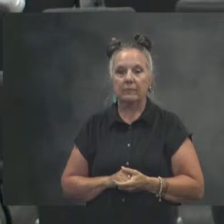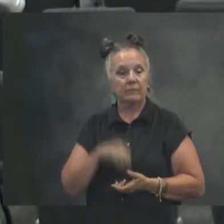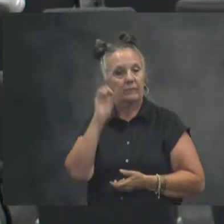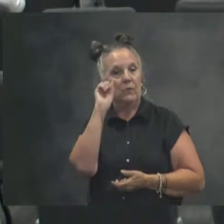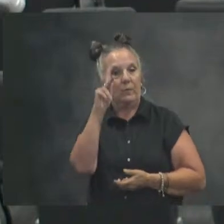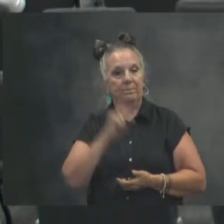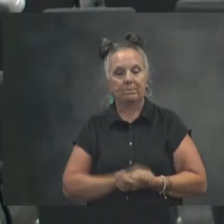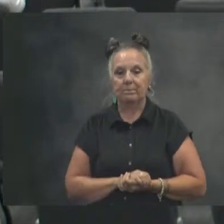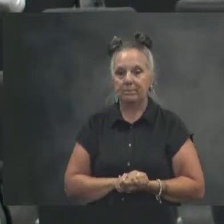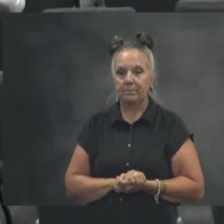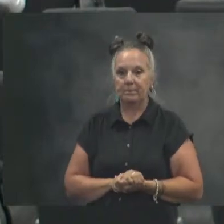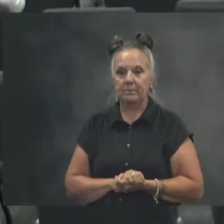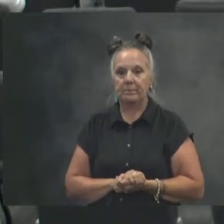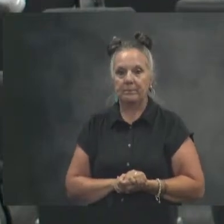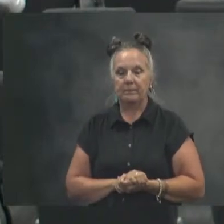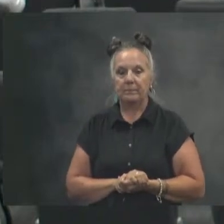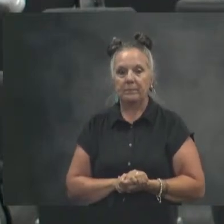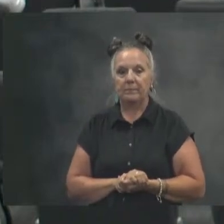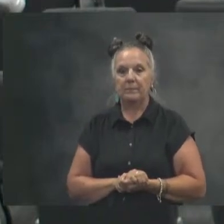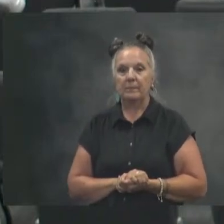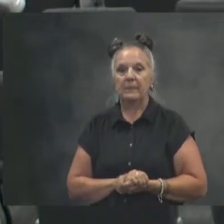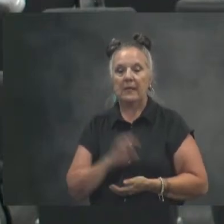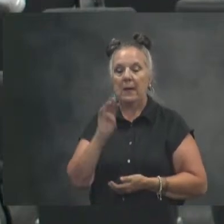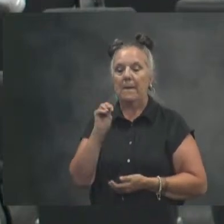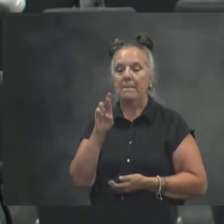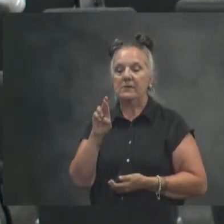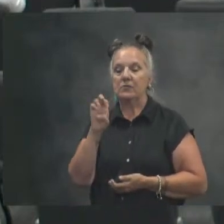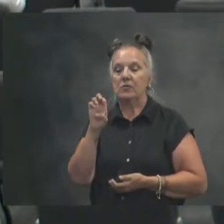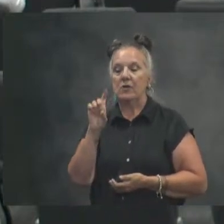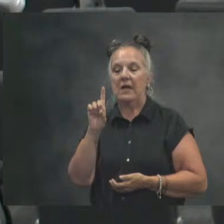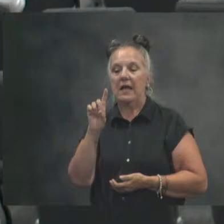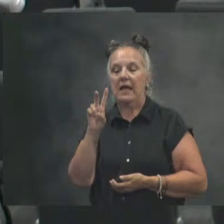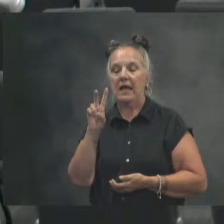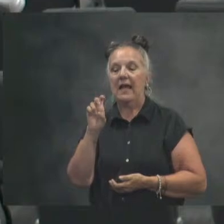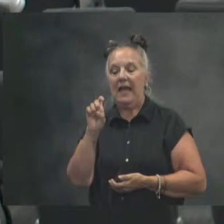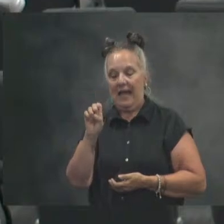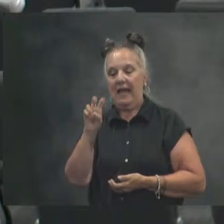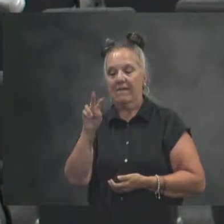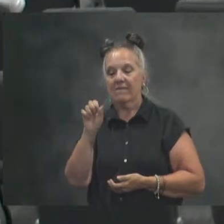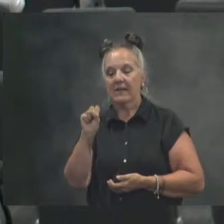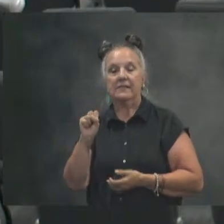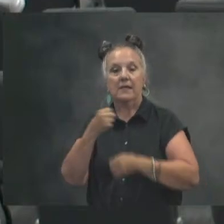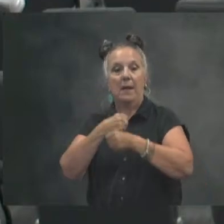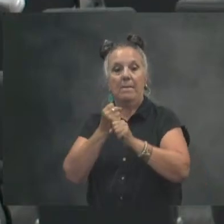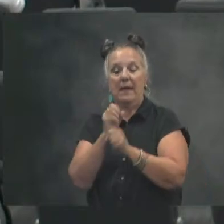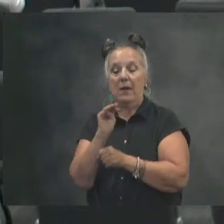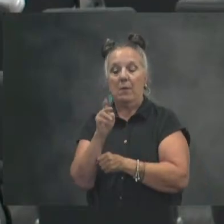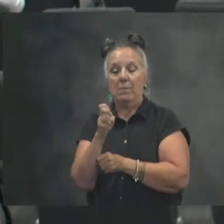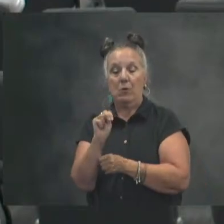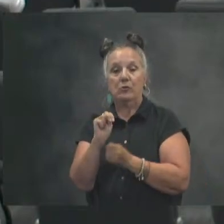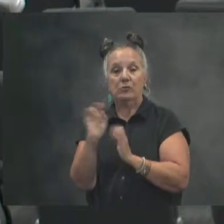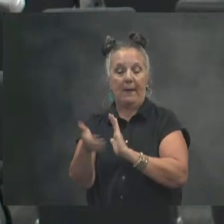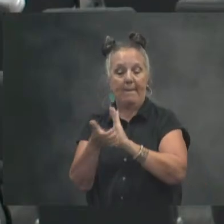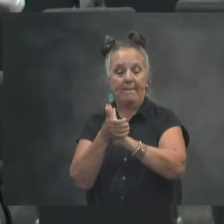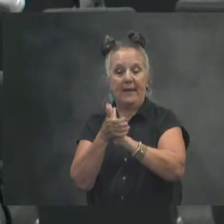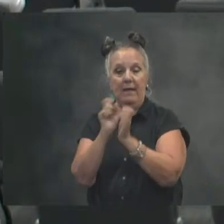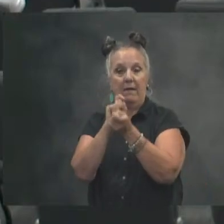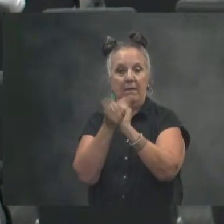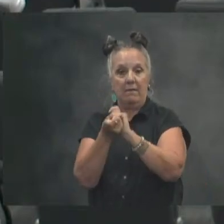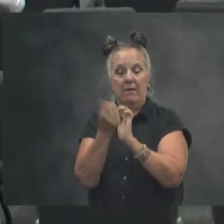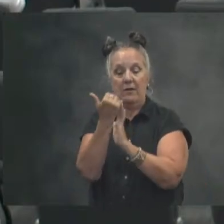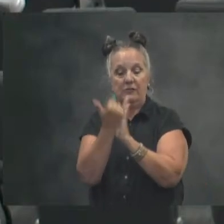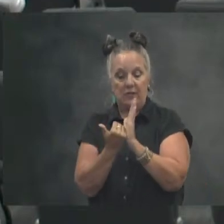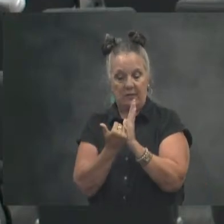Okay. So Mr. Evans has made a motion to amend this evening's consent